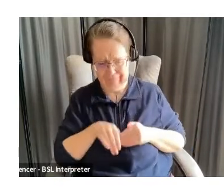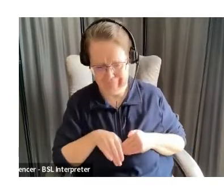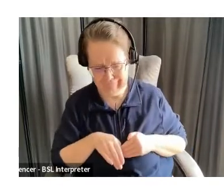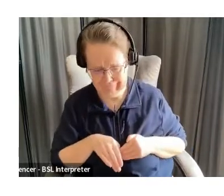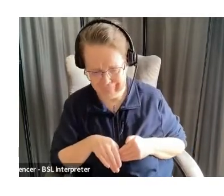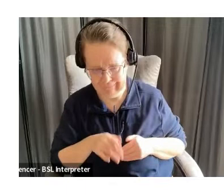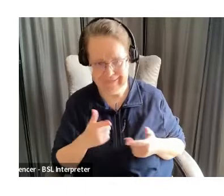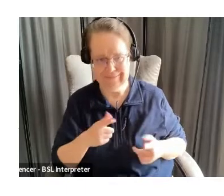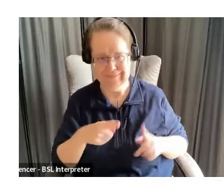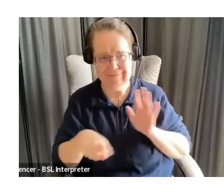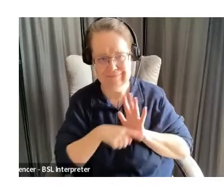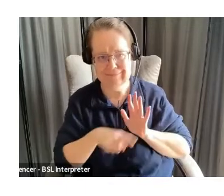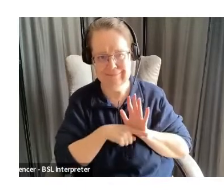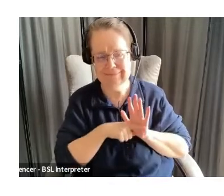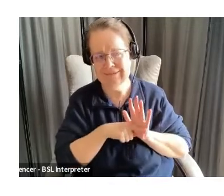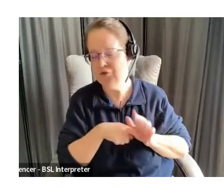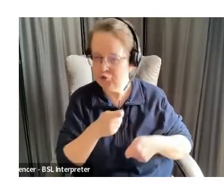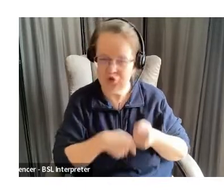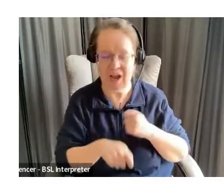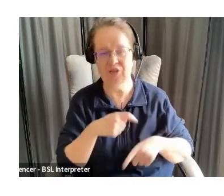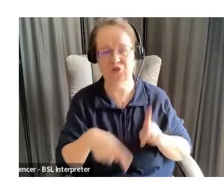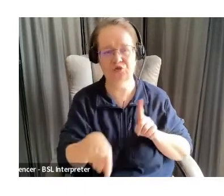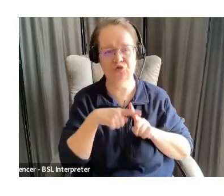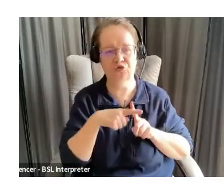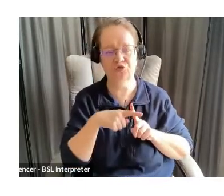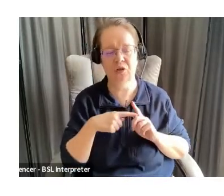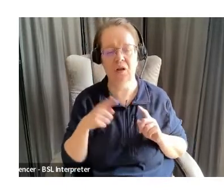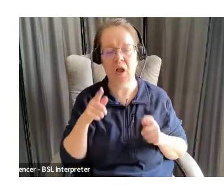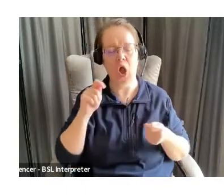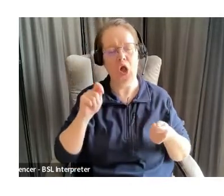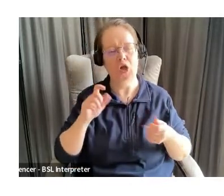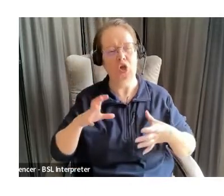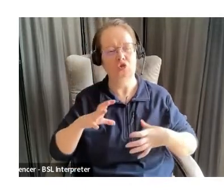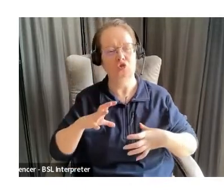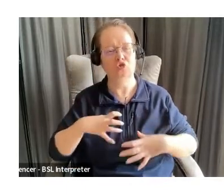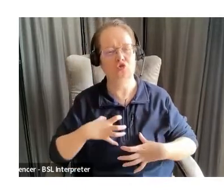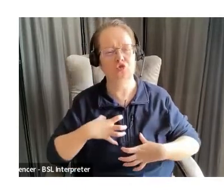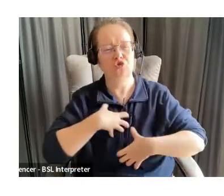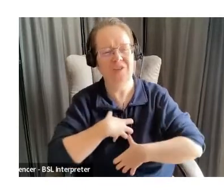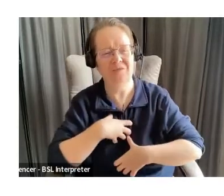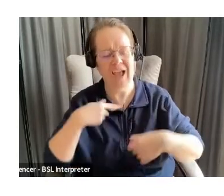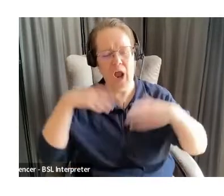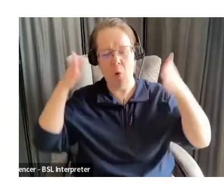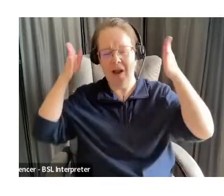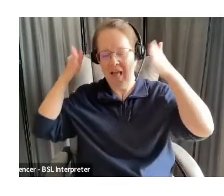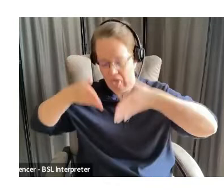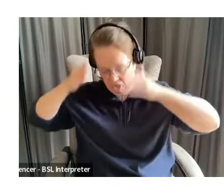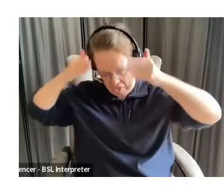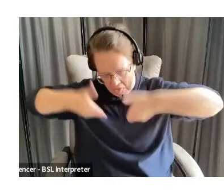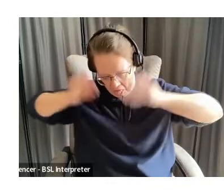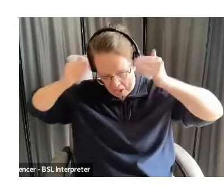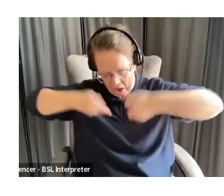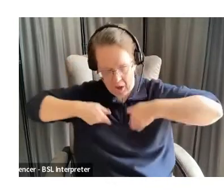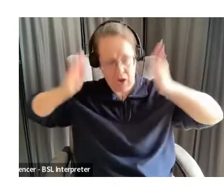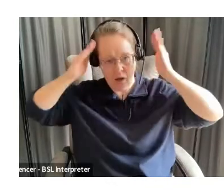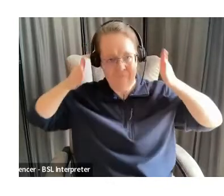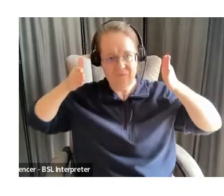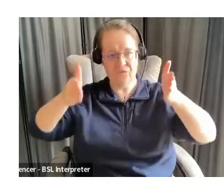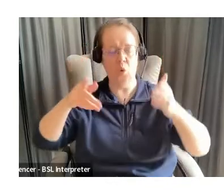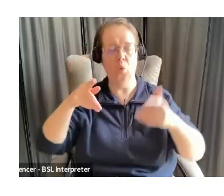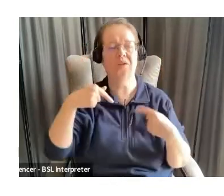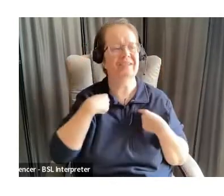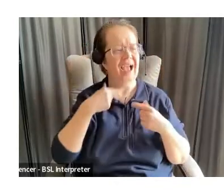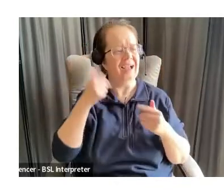the interview. And it allows us to shift our focus onto what matters. And we know what matters: our talents,